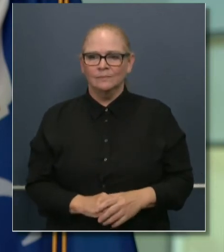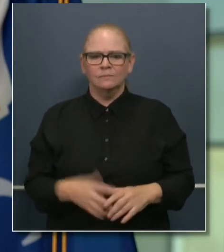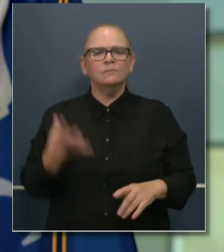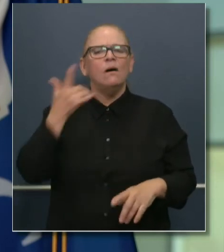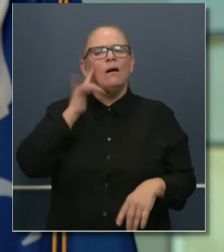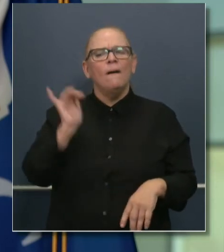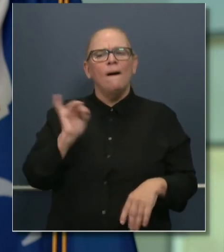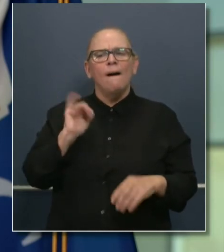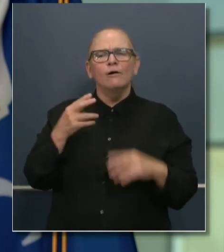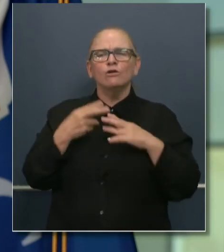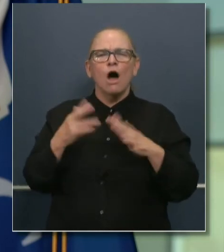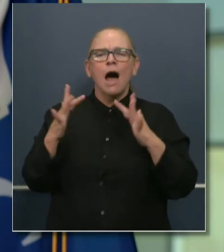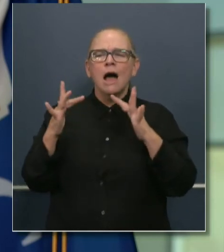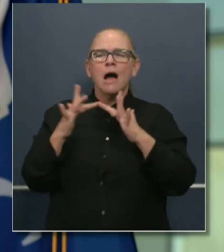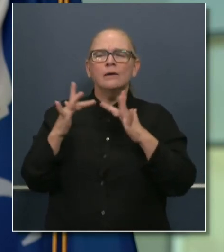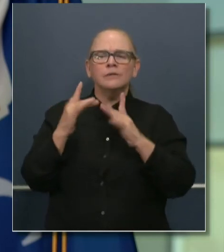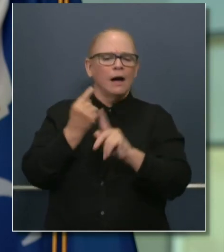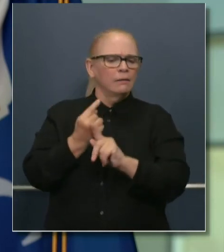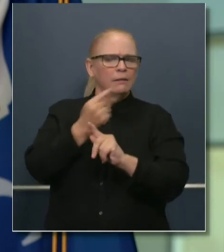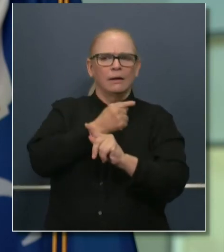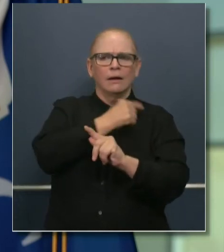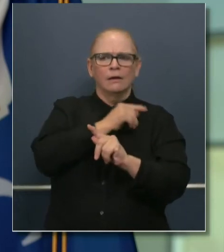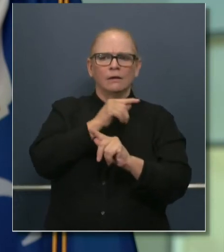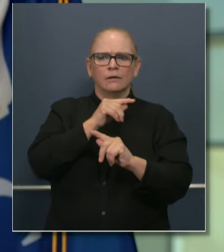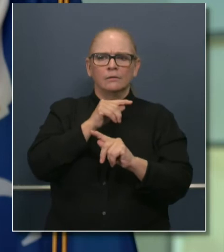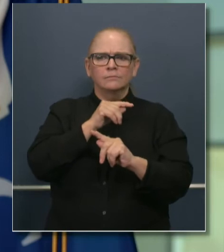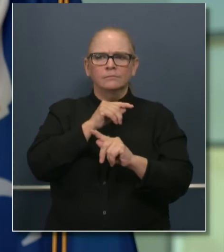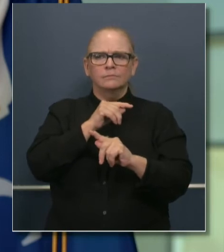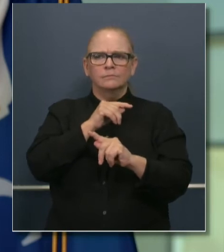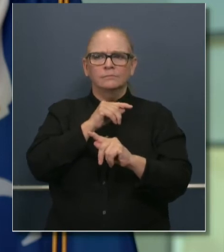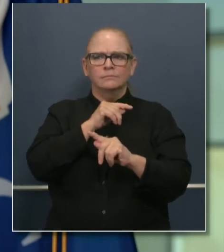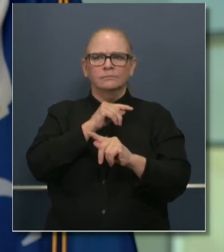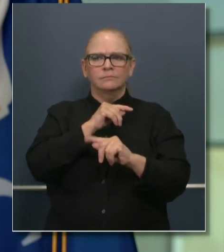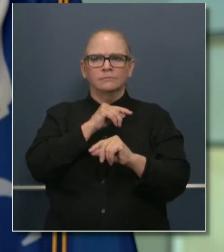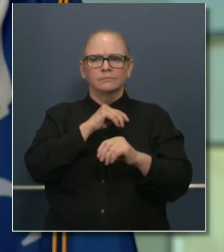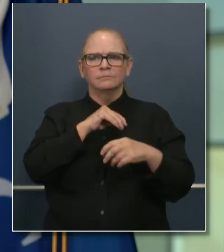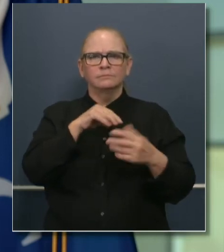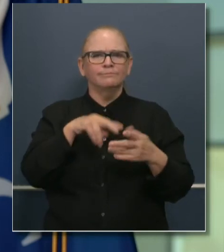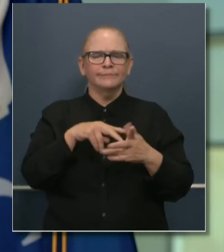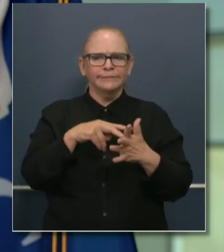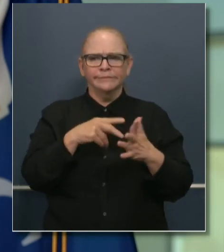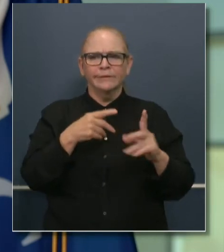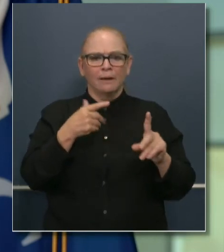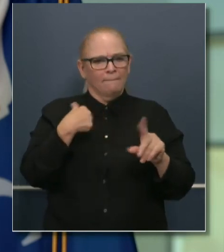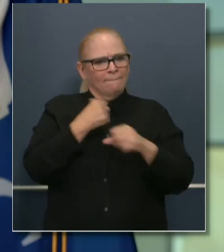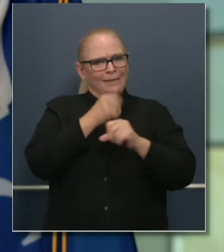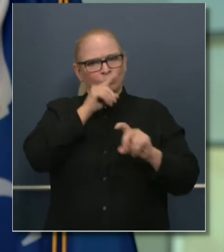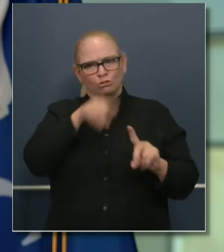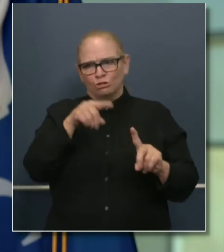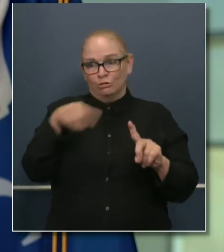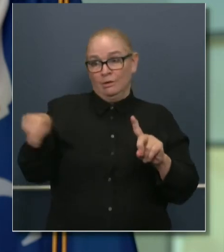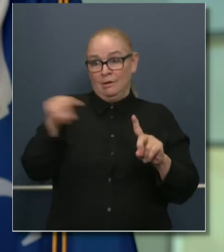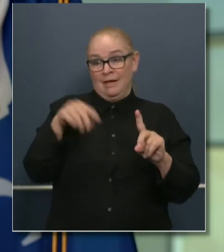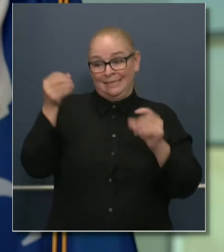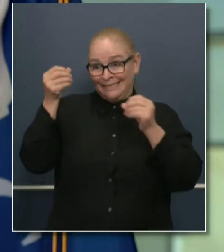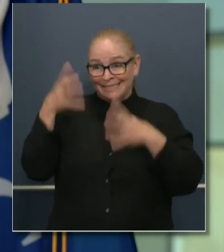this is fundamental in terms of keeping our children and teachers safe in the upcoming school years when we